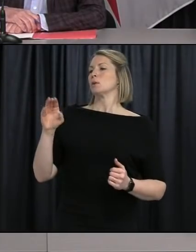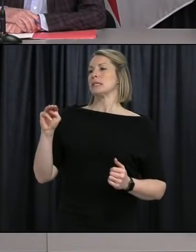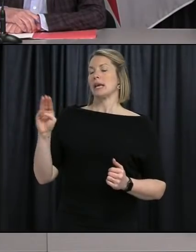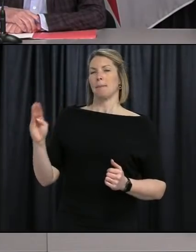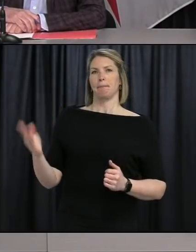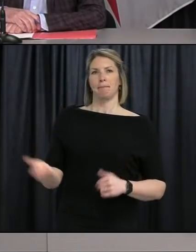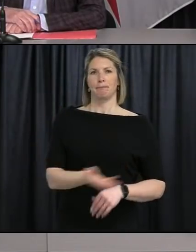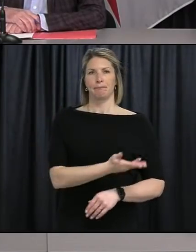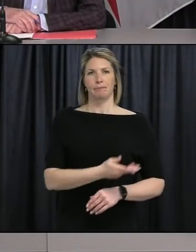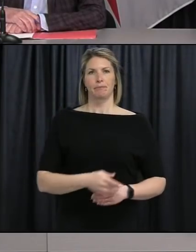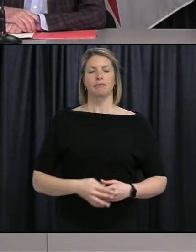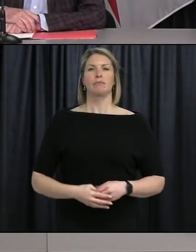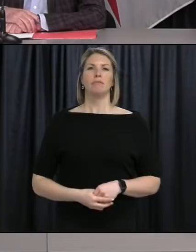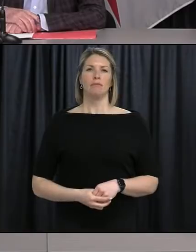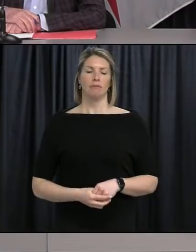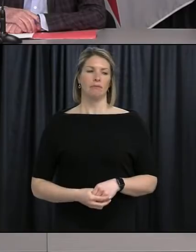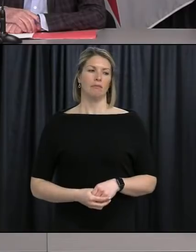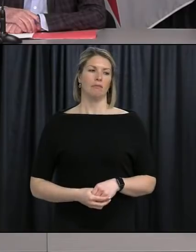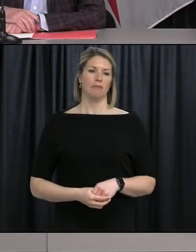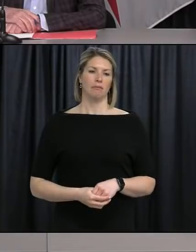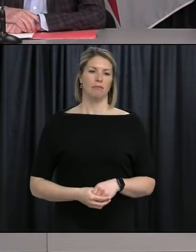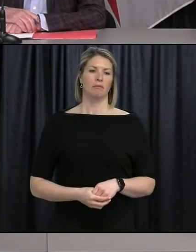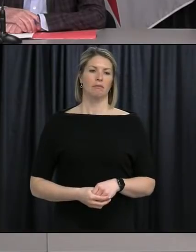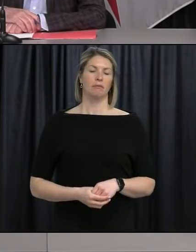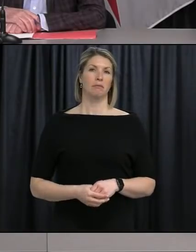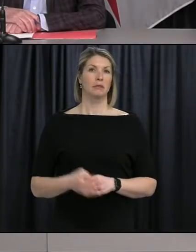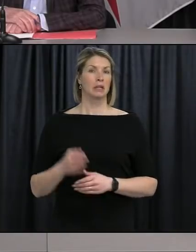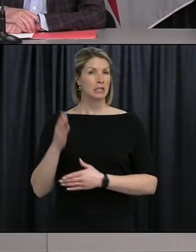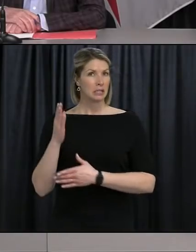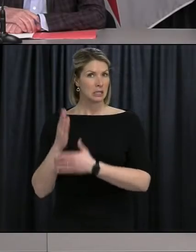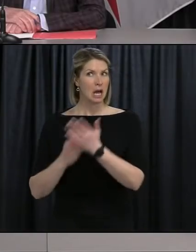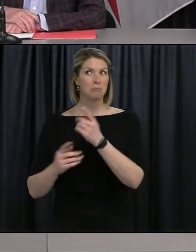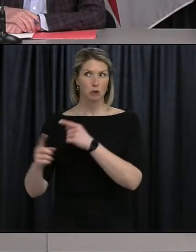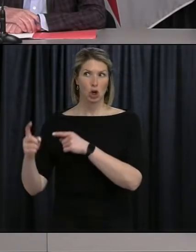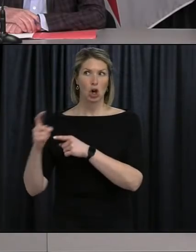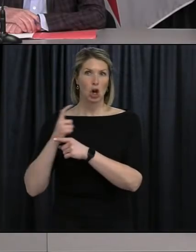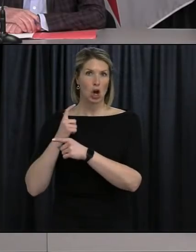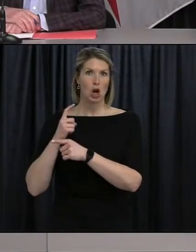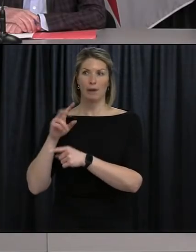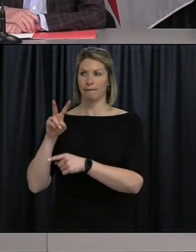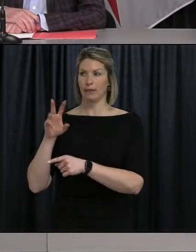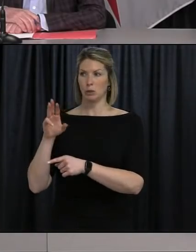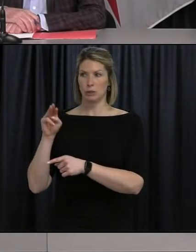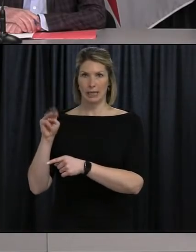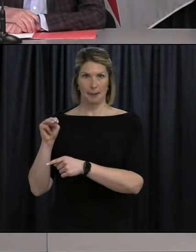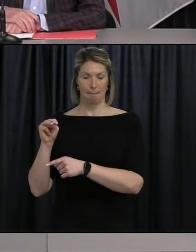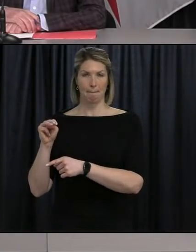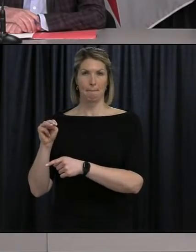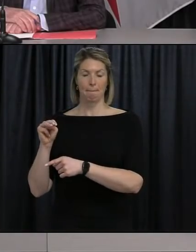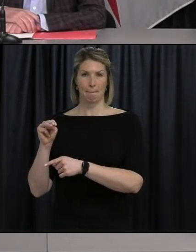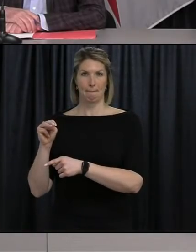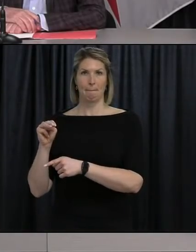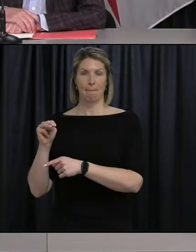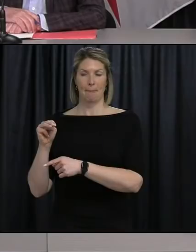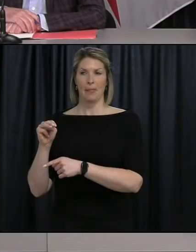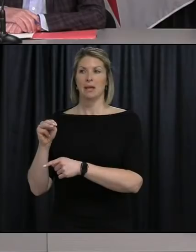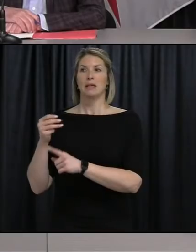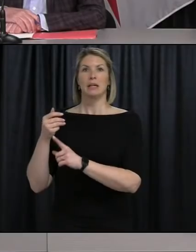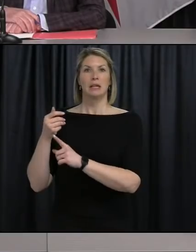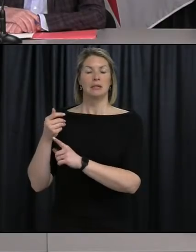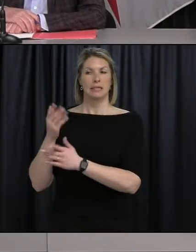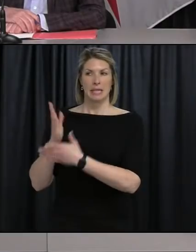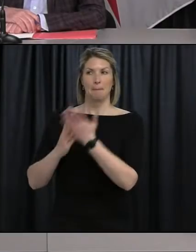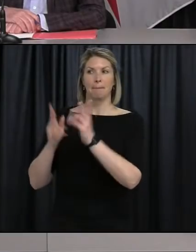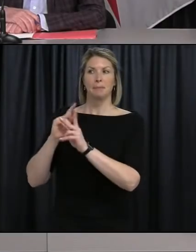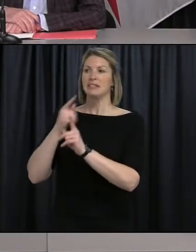People are telling VOCM that they have received a vaccine confirmation email, yet when they go to their appointment, their name is not on the